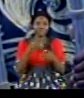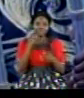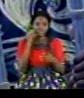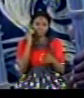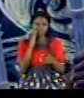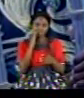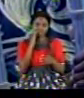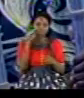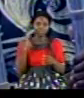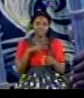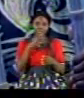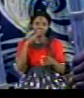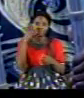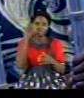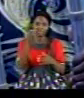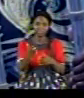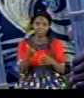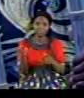there